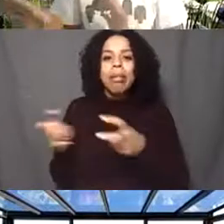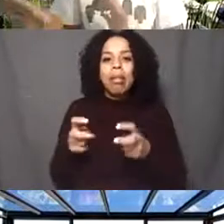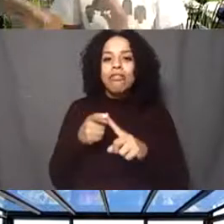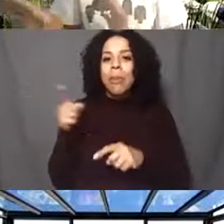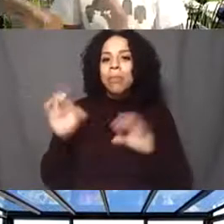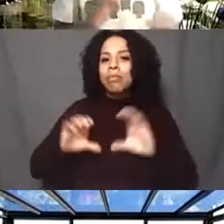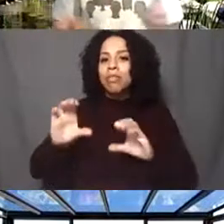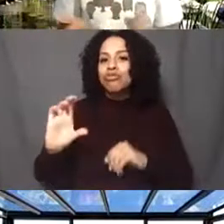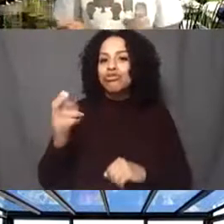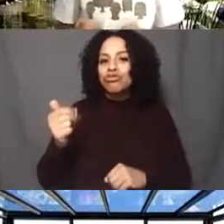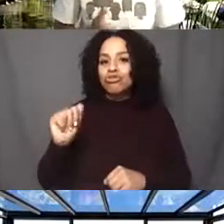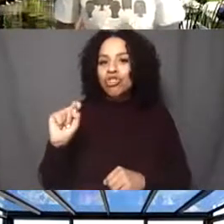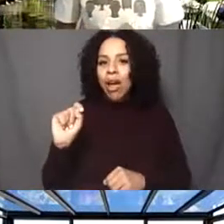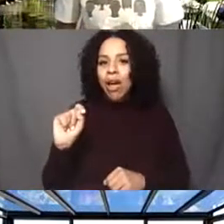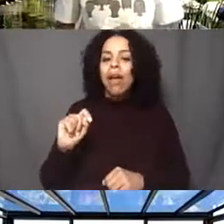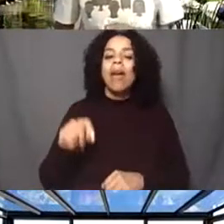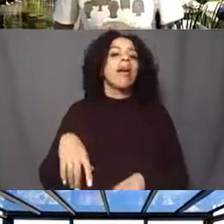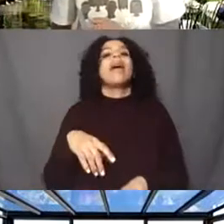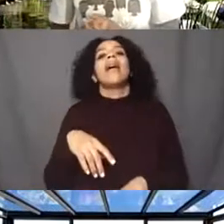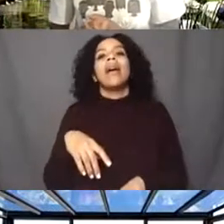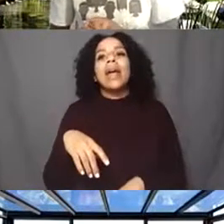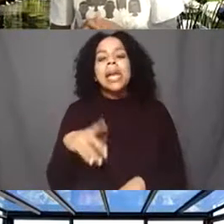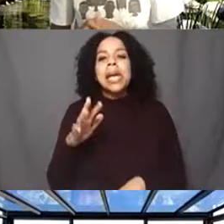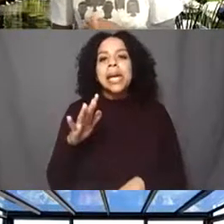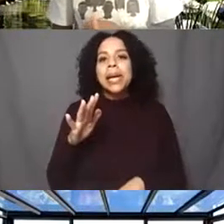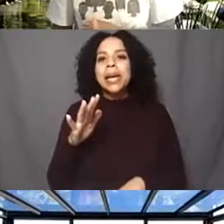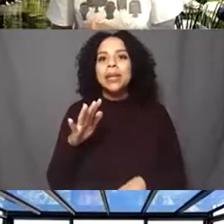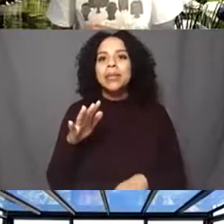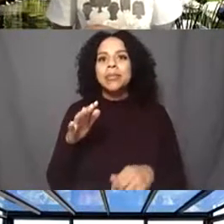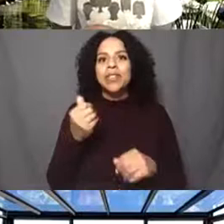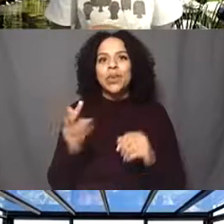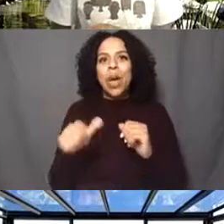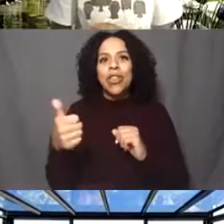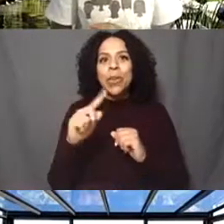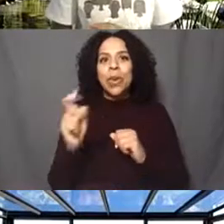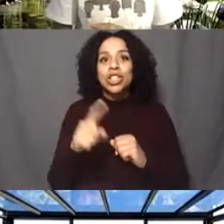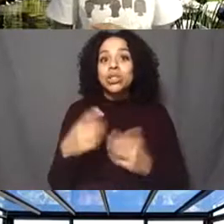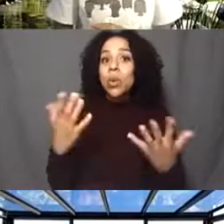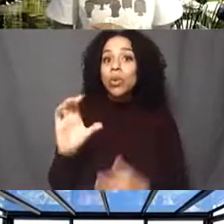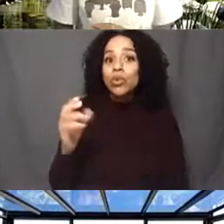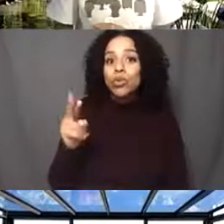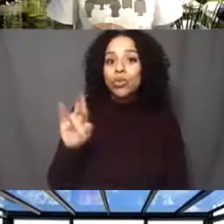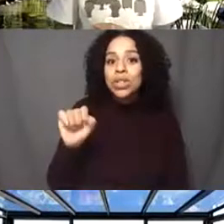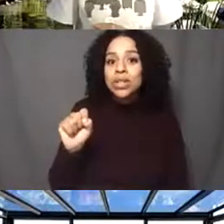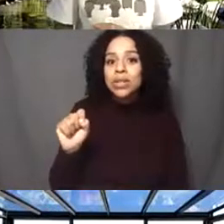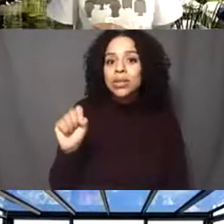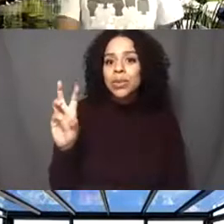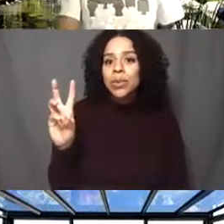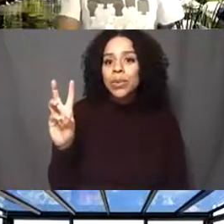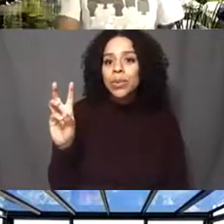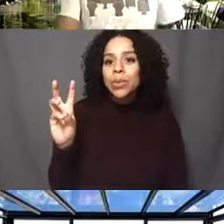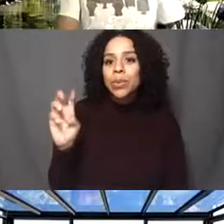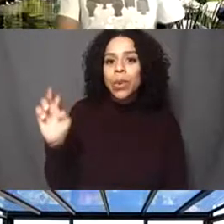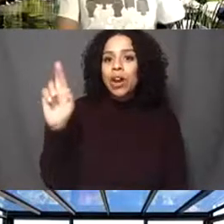call on the participants with hands raised. So Chris Wary, do you want to unmute to read your